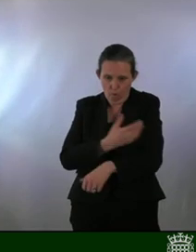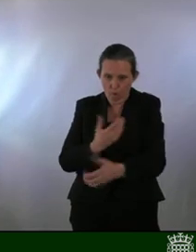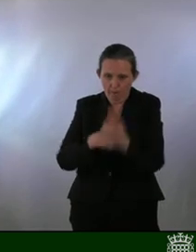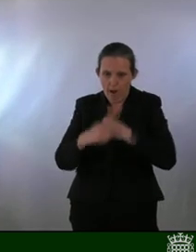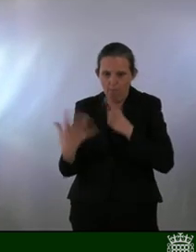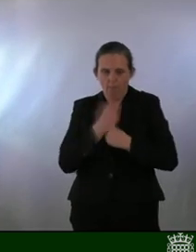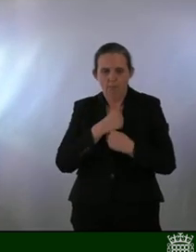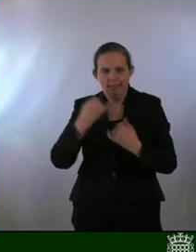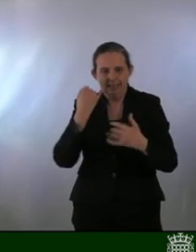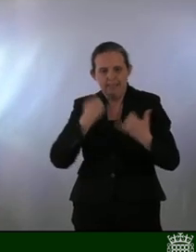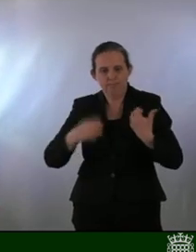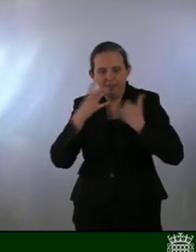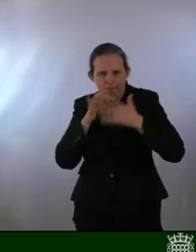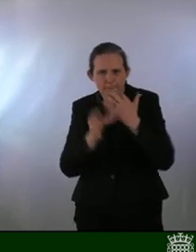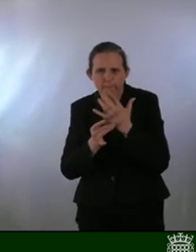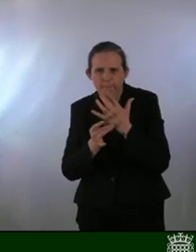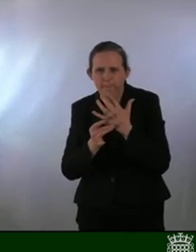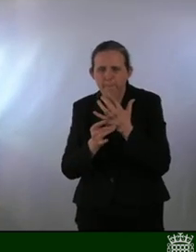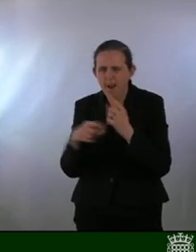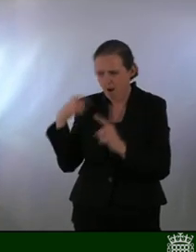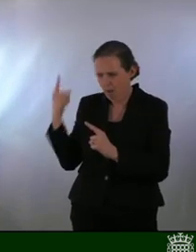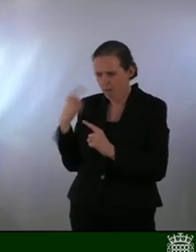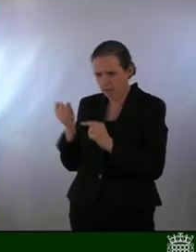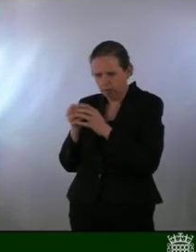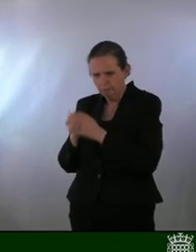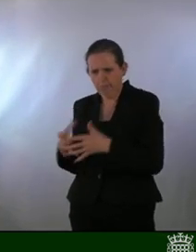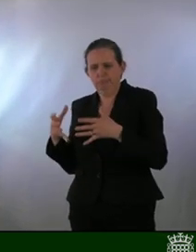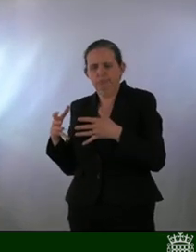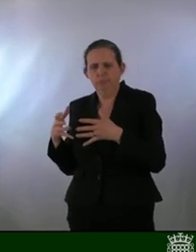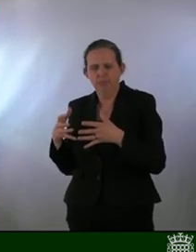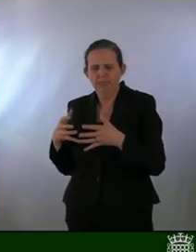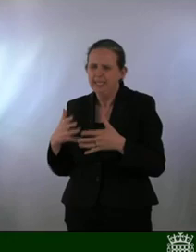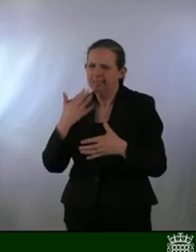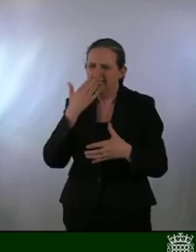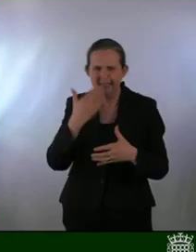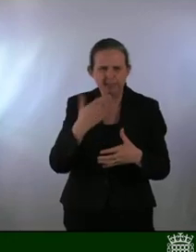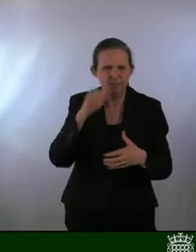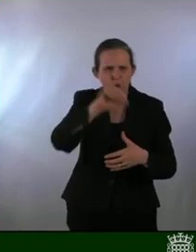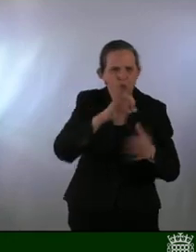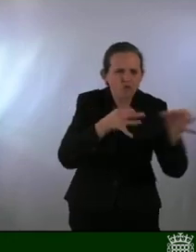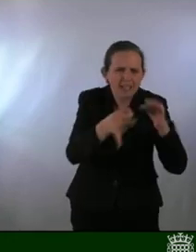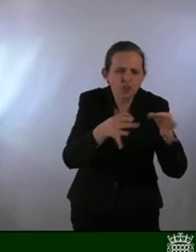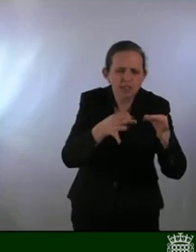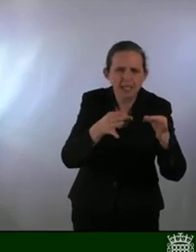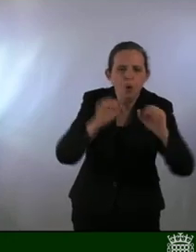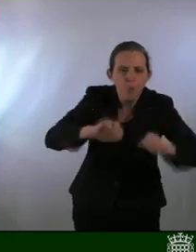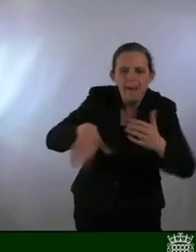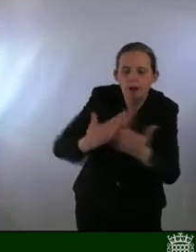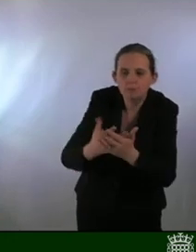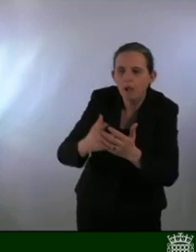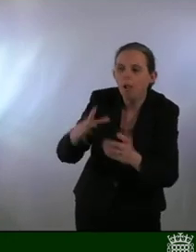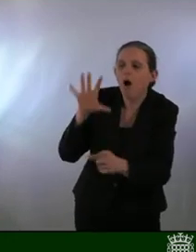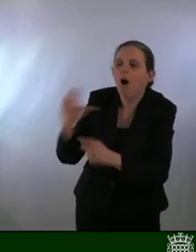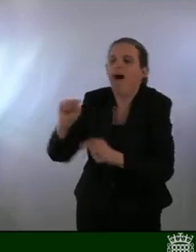is the current government's strategy based too heavily on responding to observable symptoms, and isn't there a case now for going further,